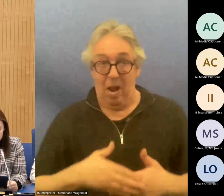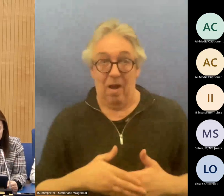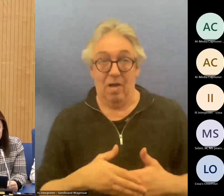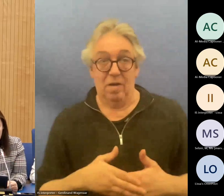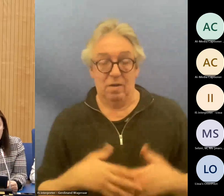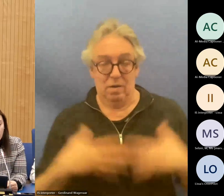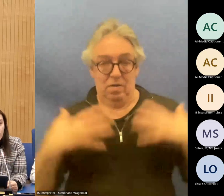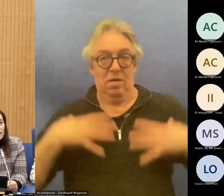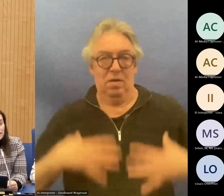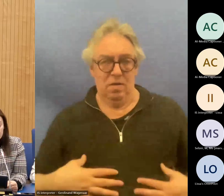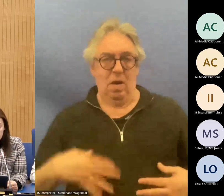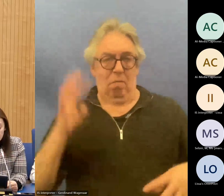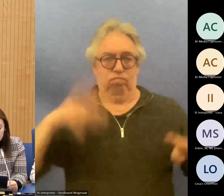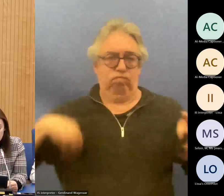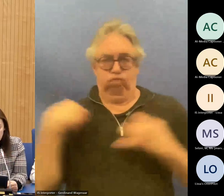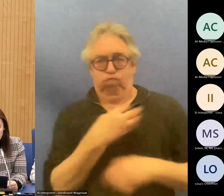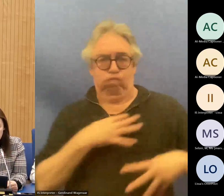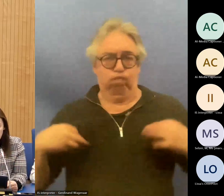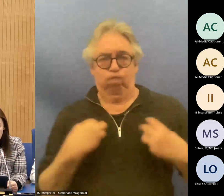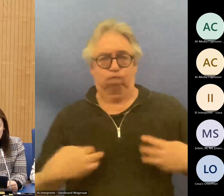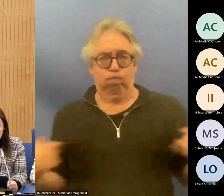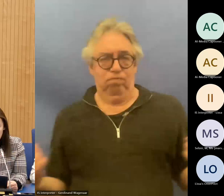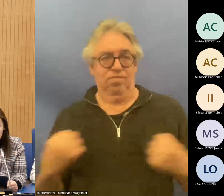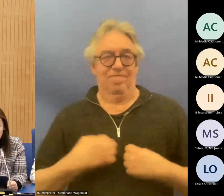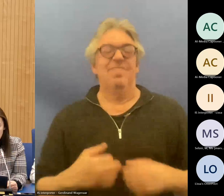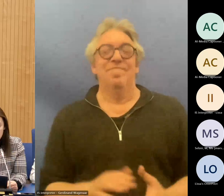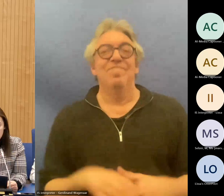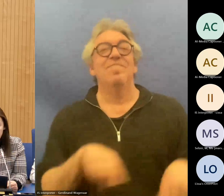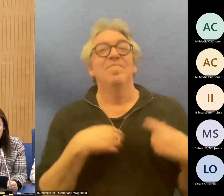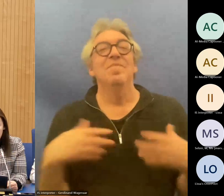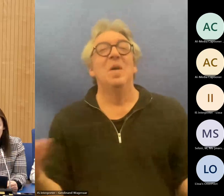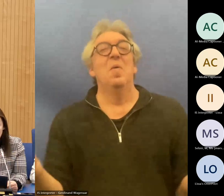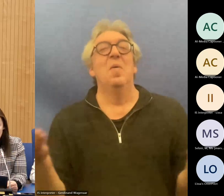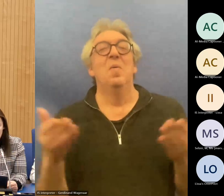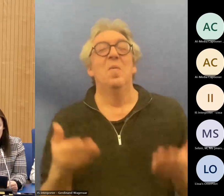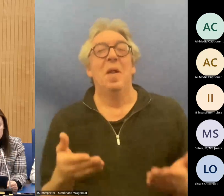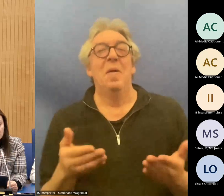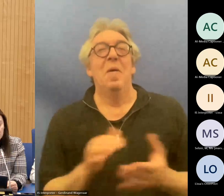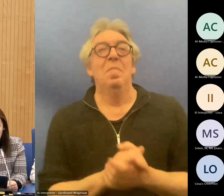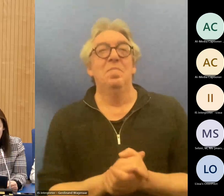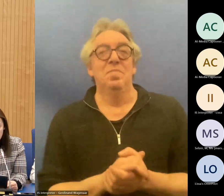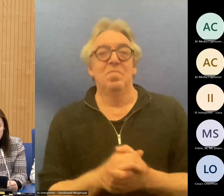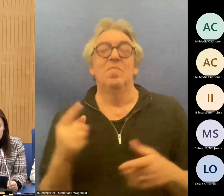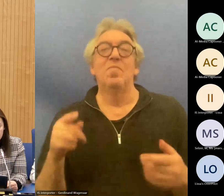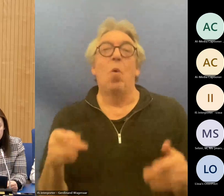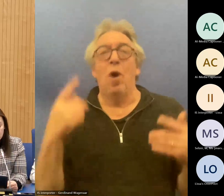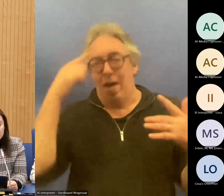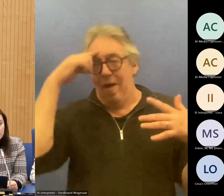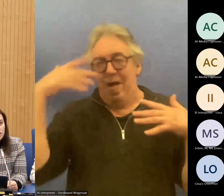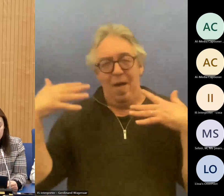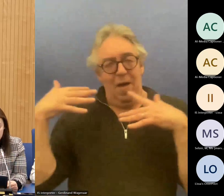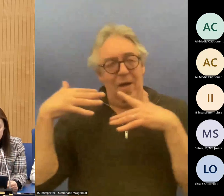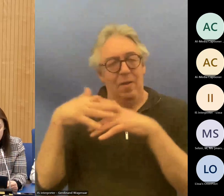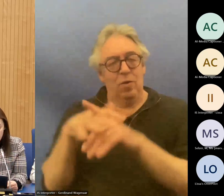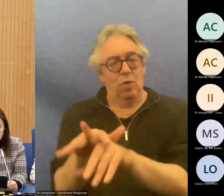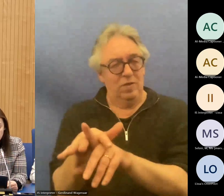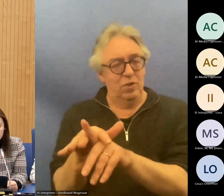blazer. Welcome to the Integration Strategies for Mainstream Schools and Youth Services